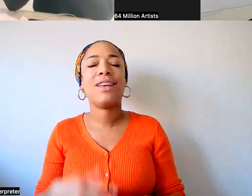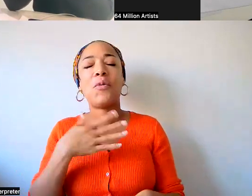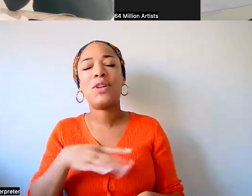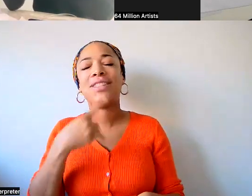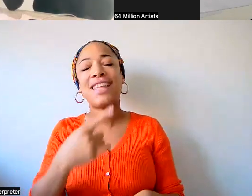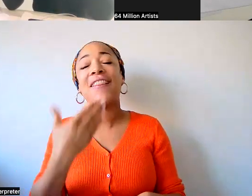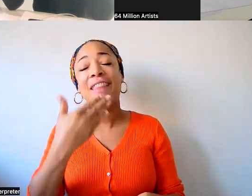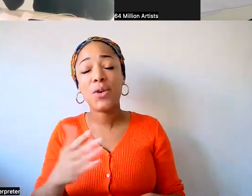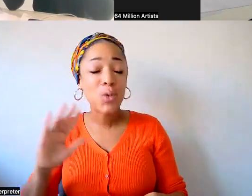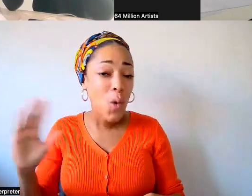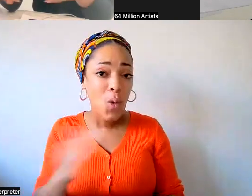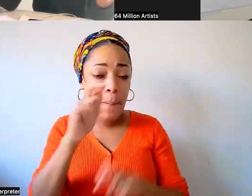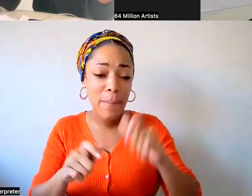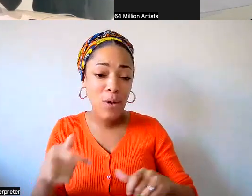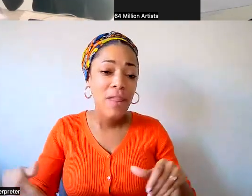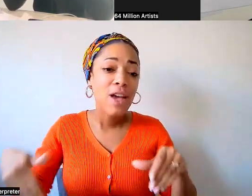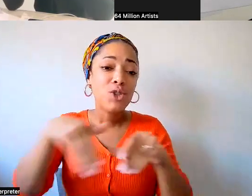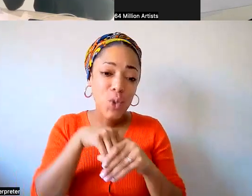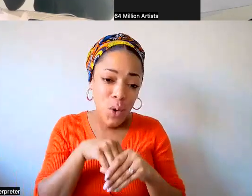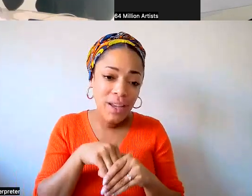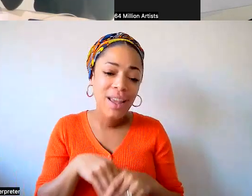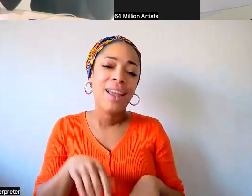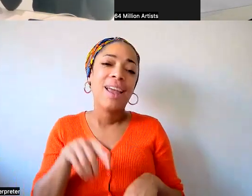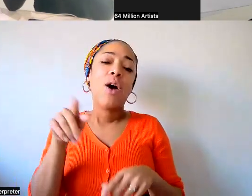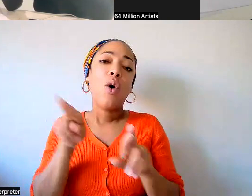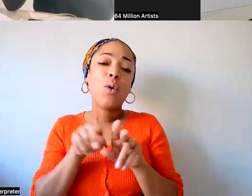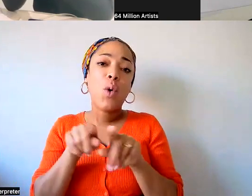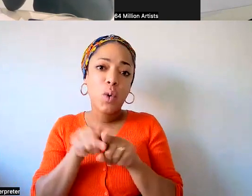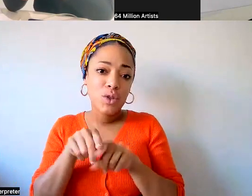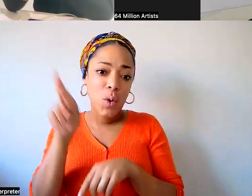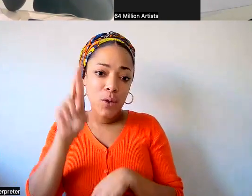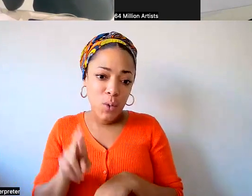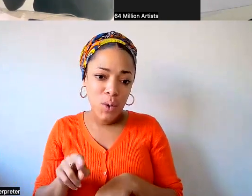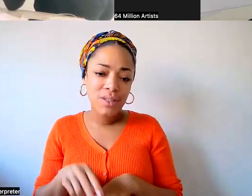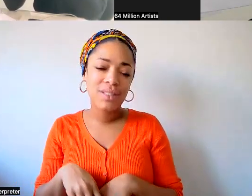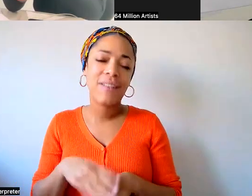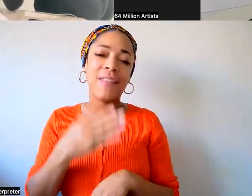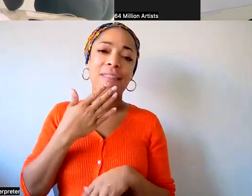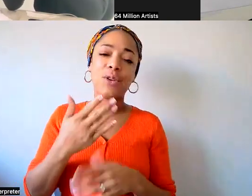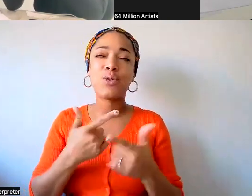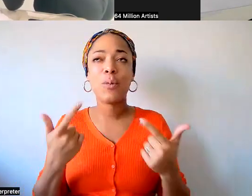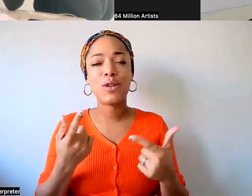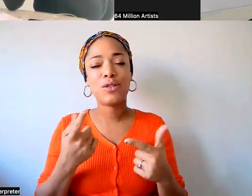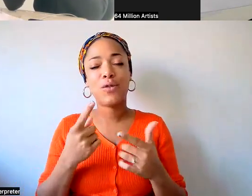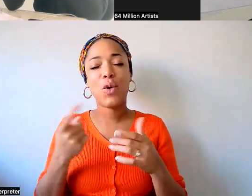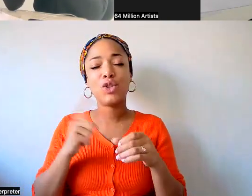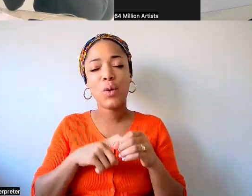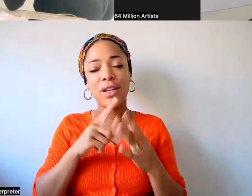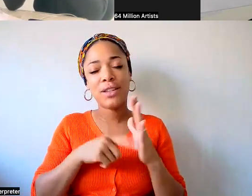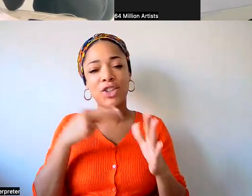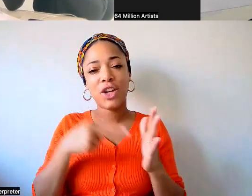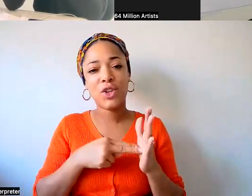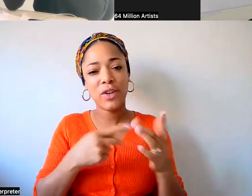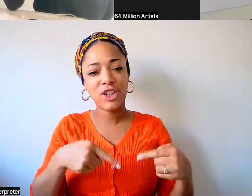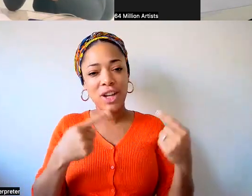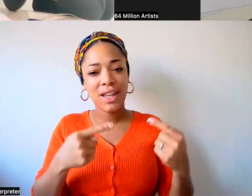everybody that has joined, I'm sure Michael has a poem for every single one of you, but just imagine it. Thank you for joining. Thank you for joining the January Challenge. And